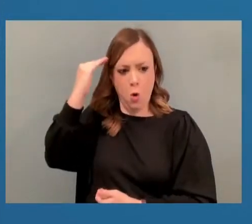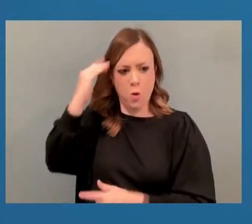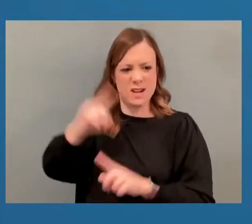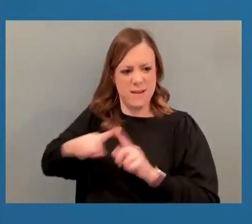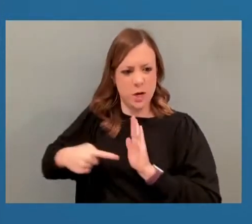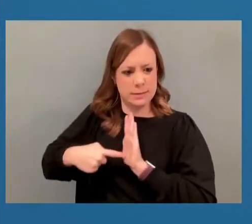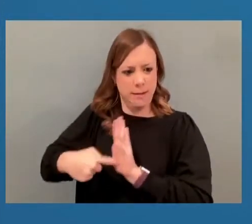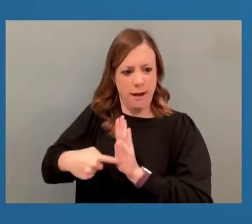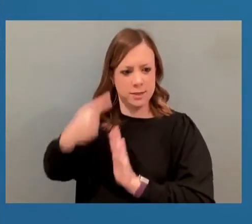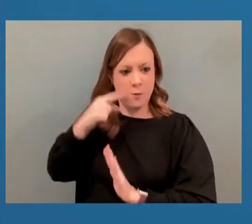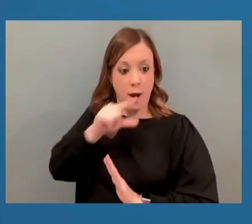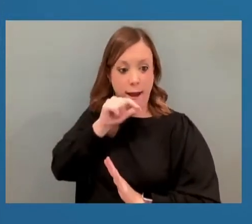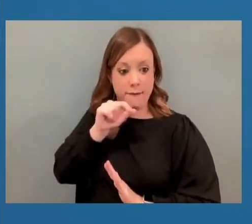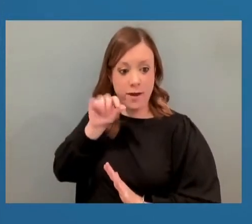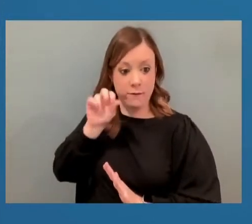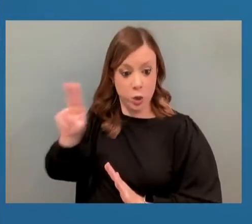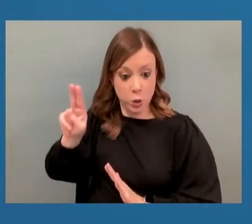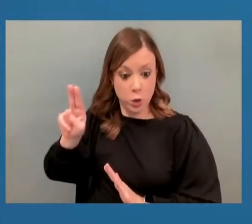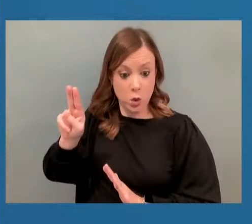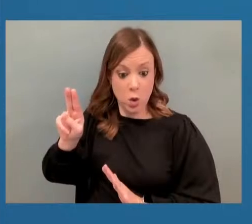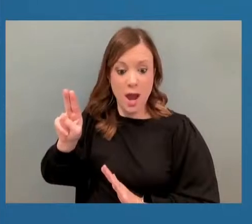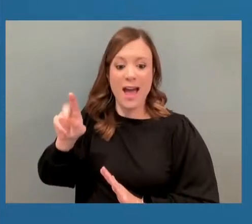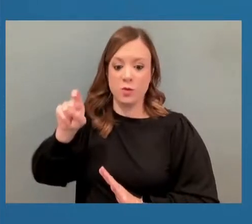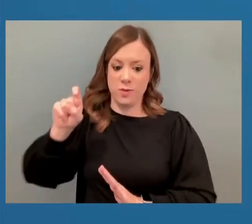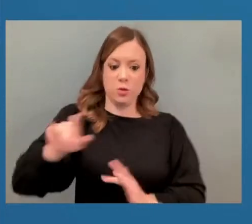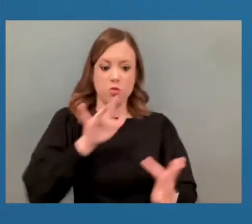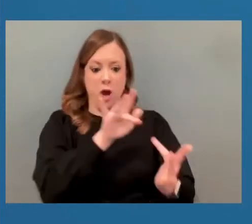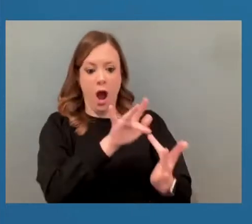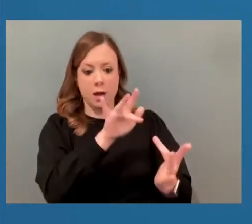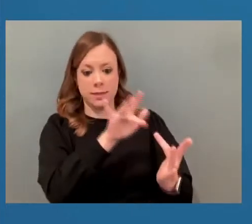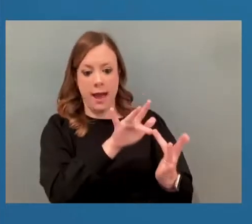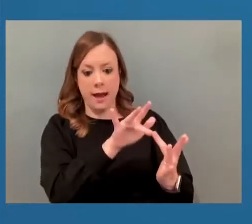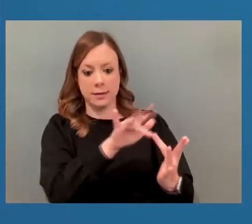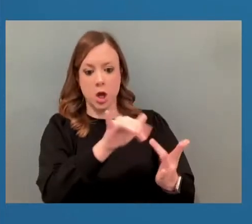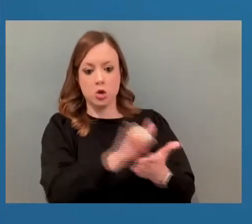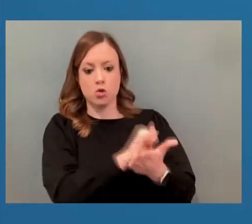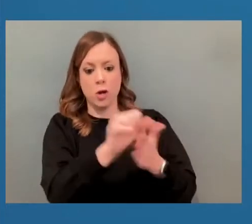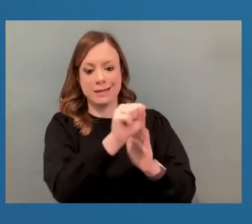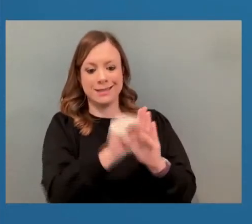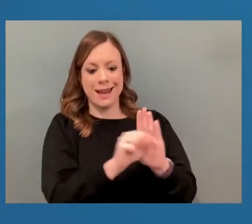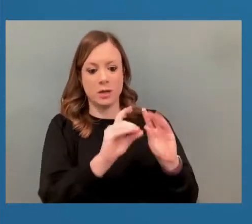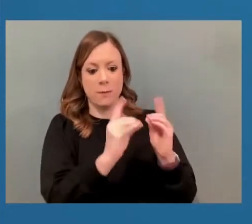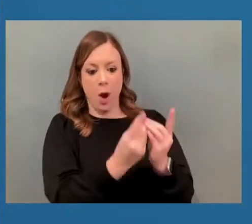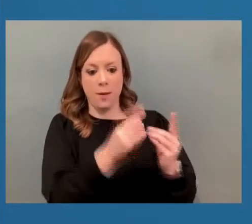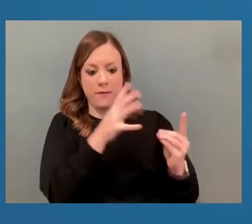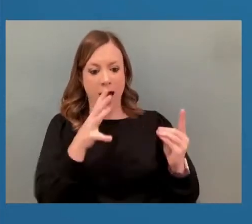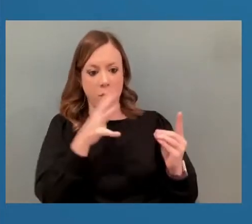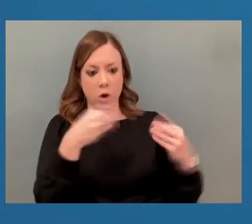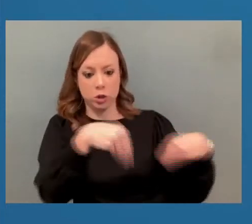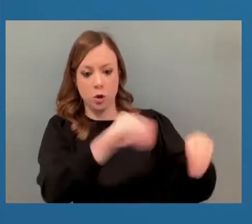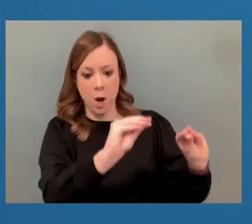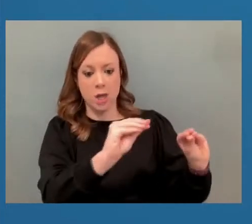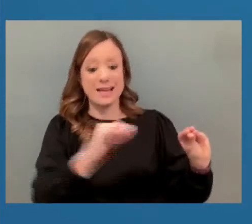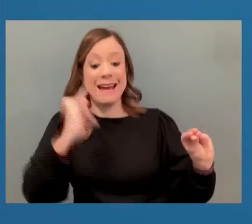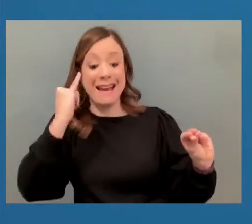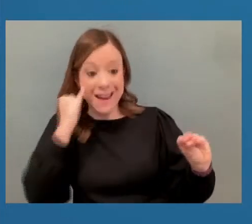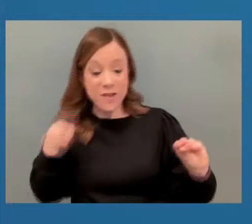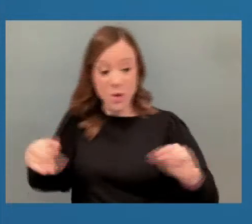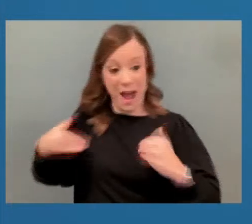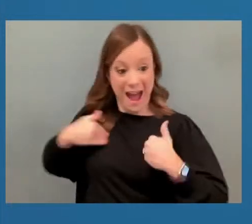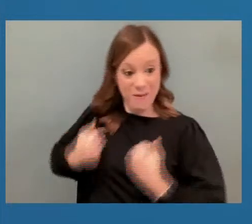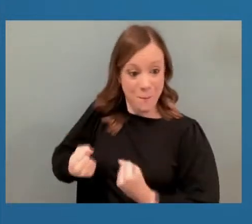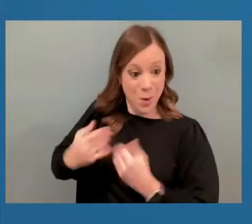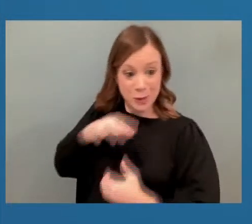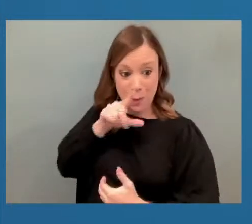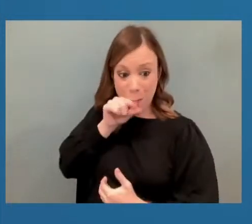Ag and Markets if multiple birds die suddenly or if signs of avian influenza. And for anyone who works with livestock, particularly dairy